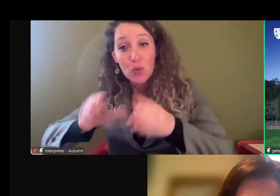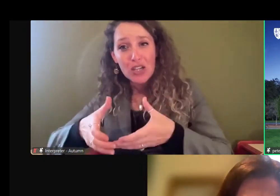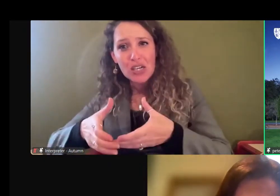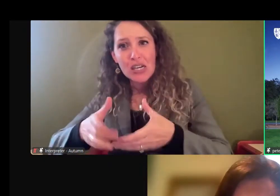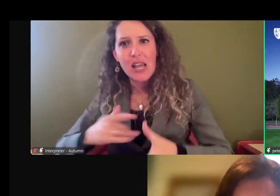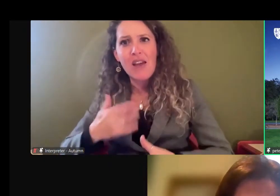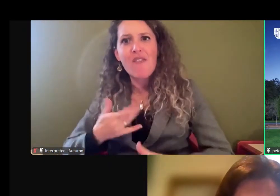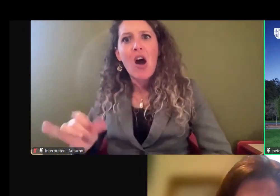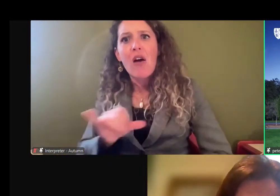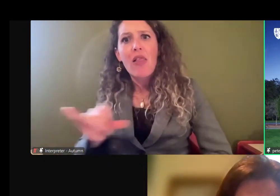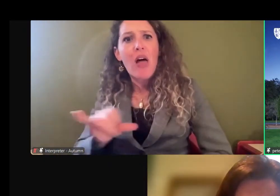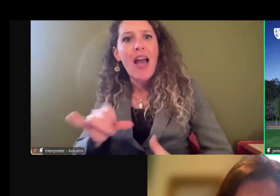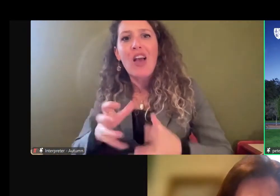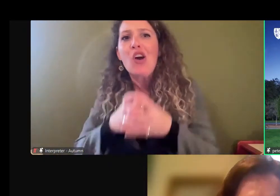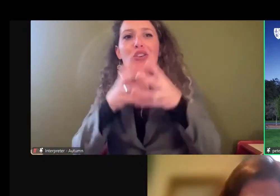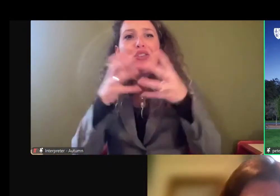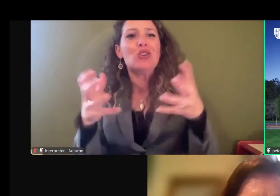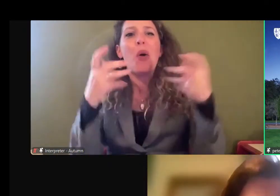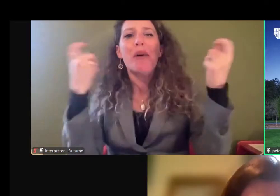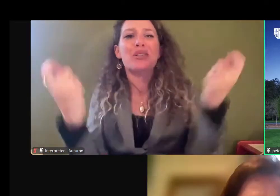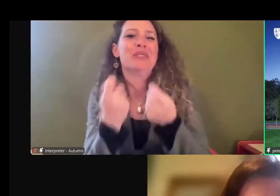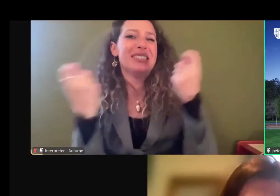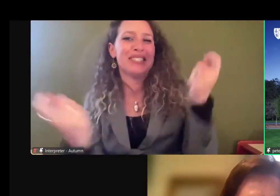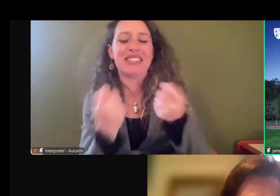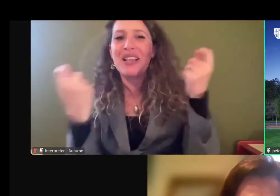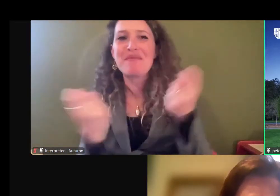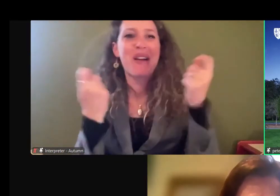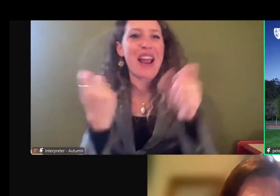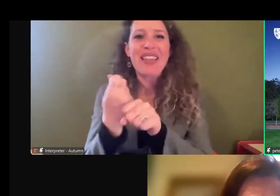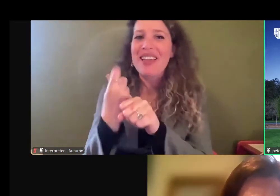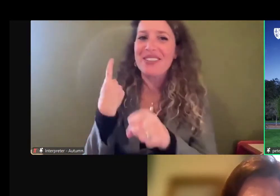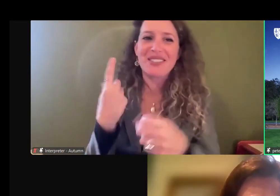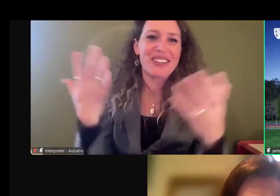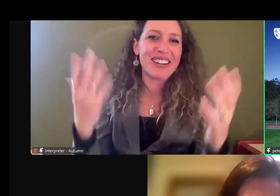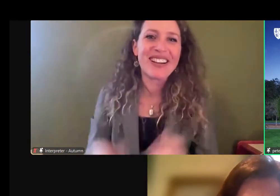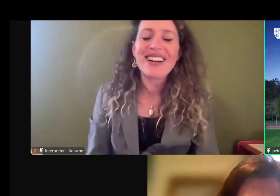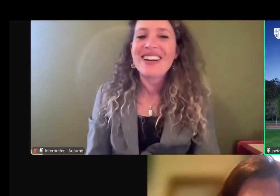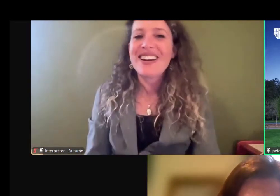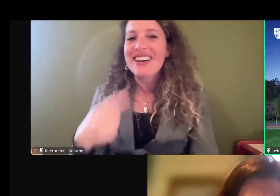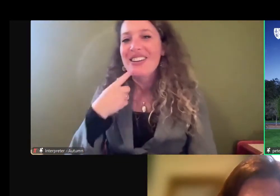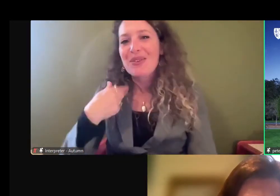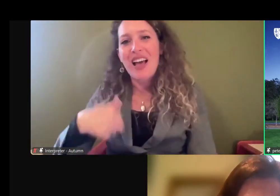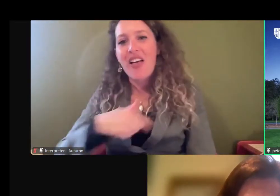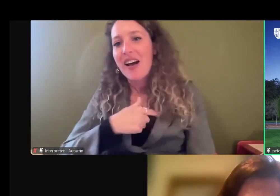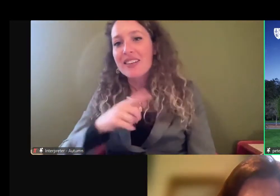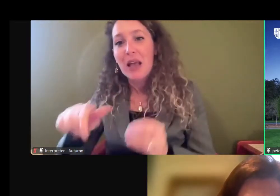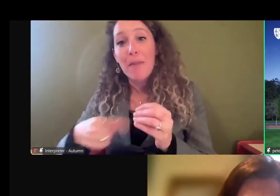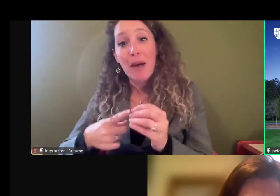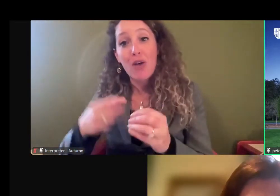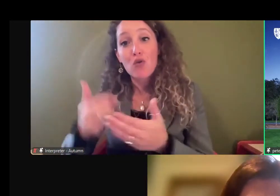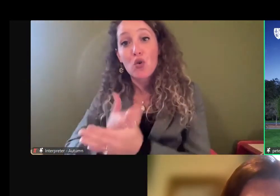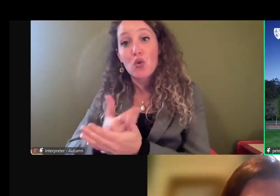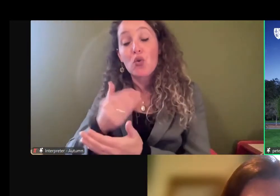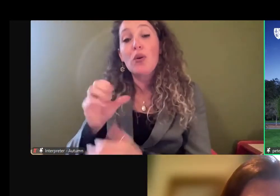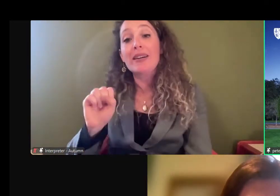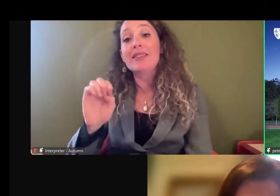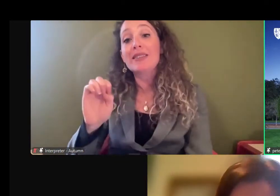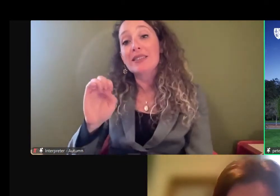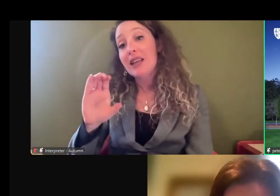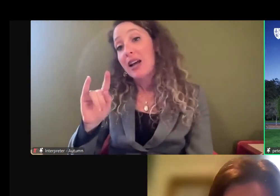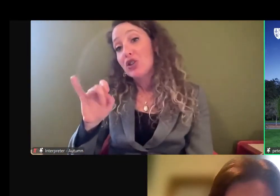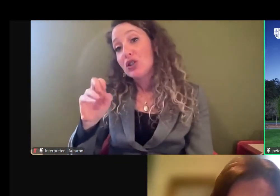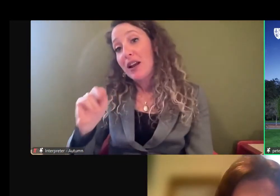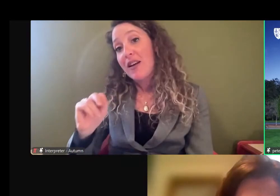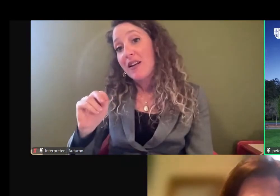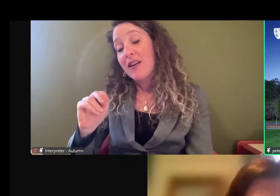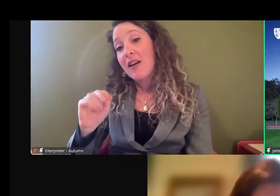I felt like we had so much to celebrate last year. Can you tell us about the new Section 504